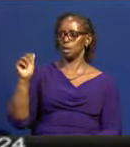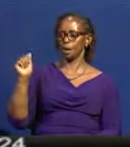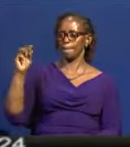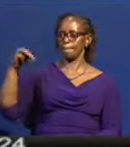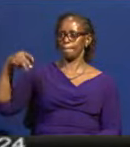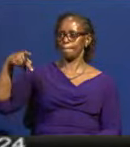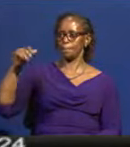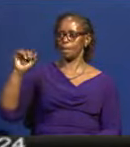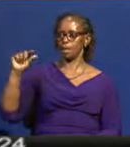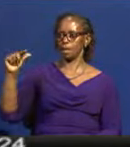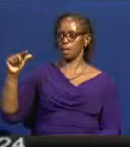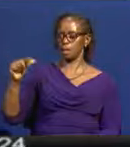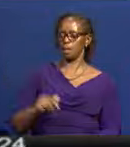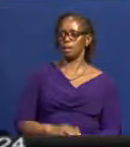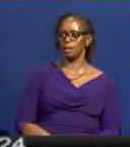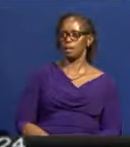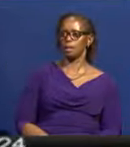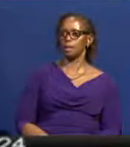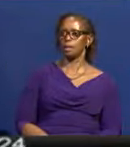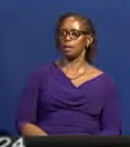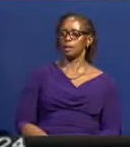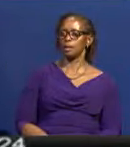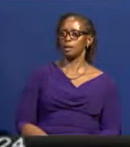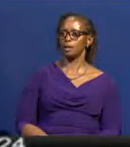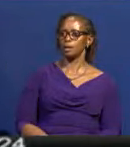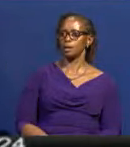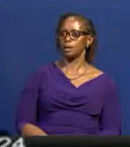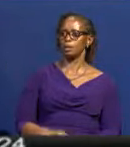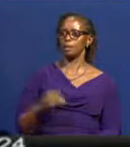Lochakamping of Sigor, Samuel